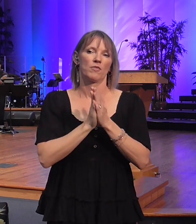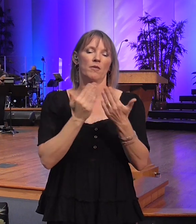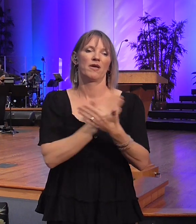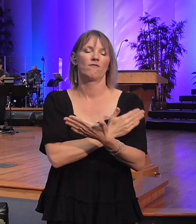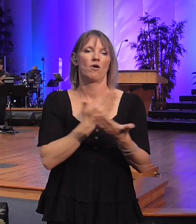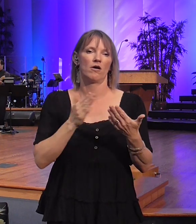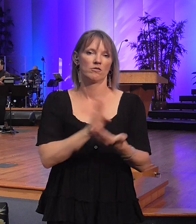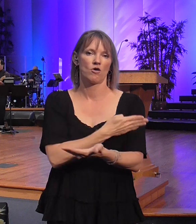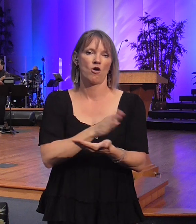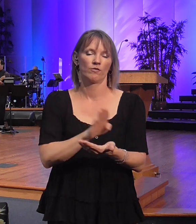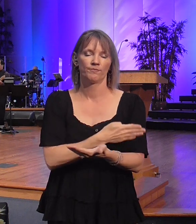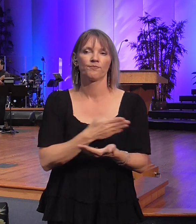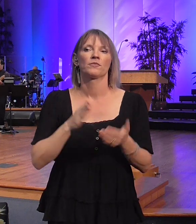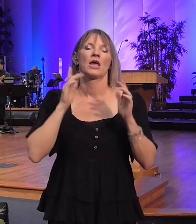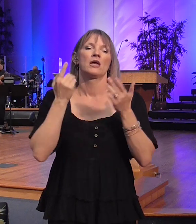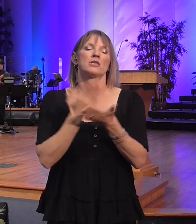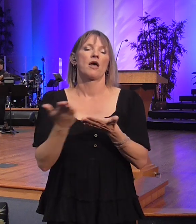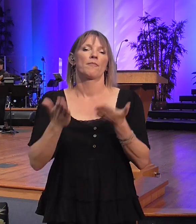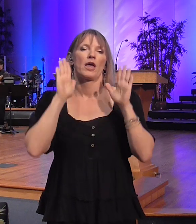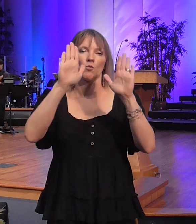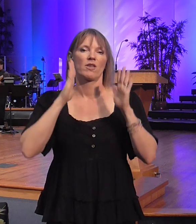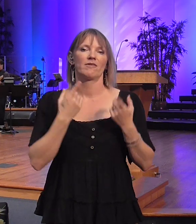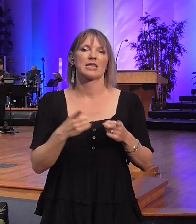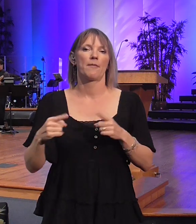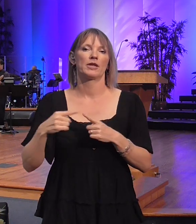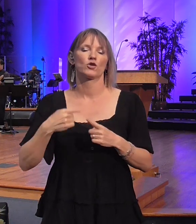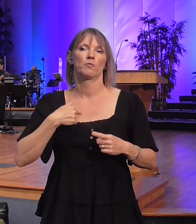Something wonderful is happening to me right now.